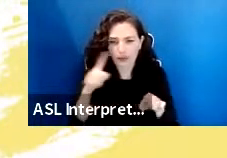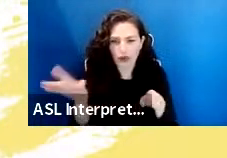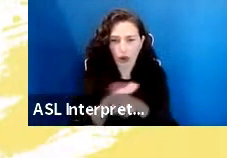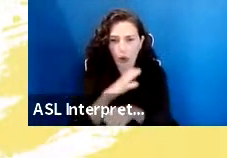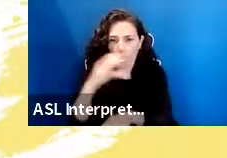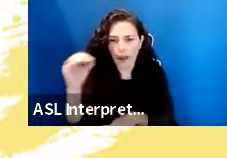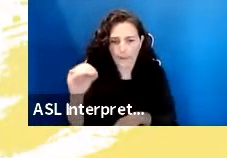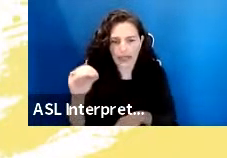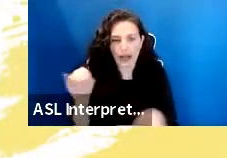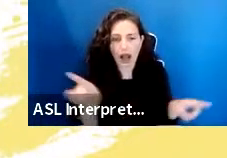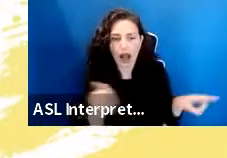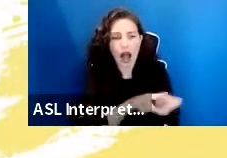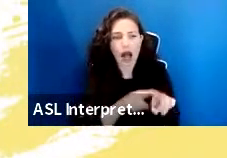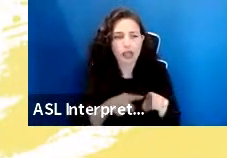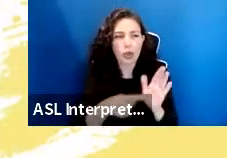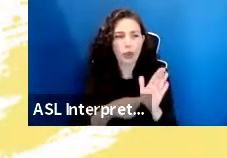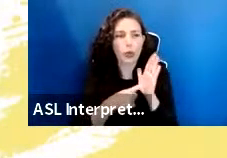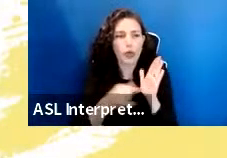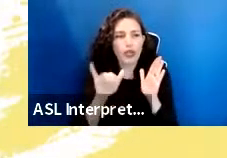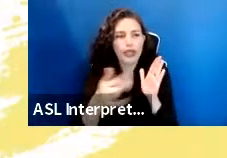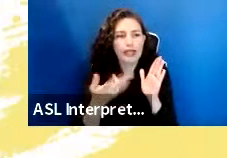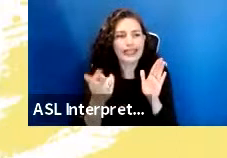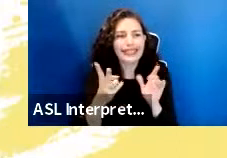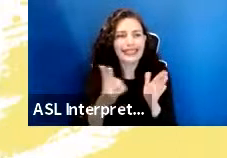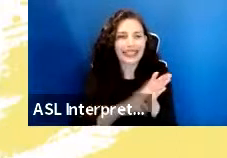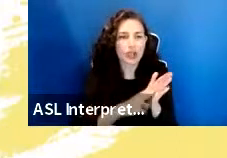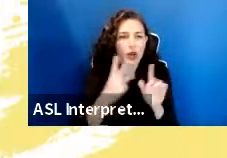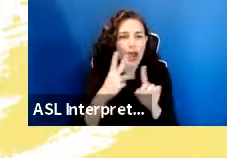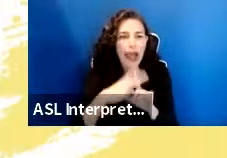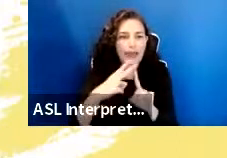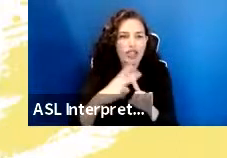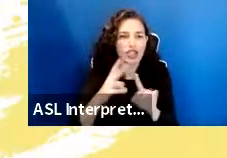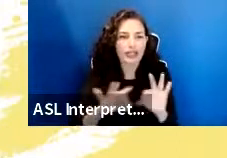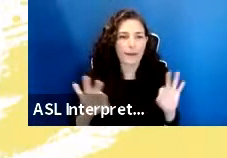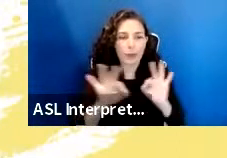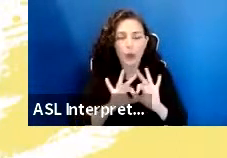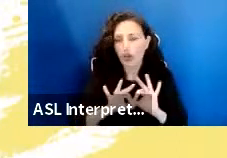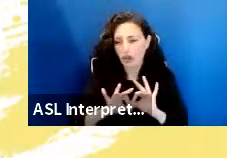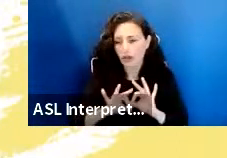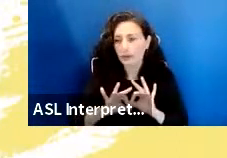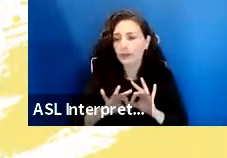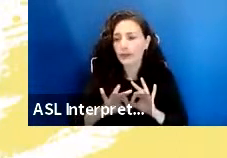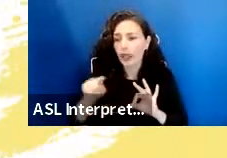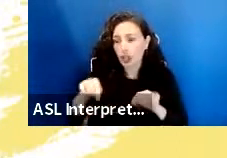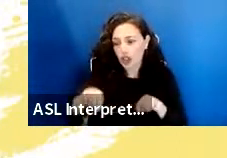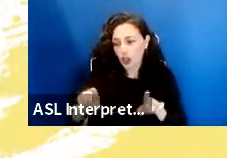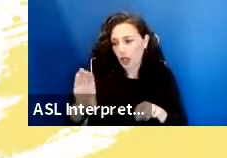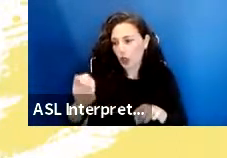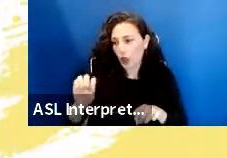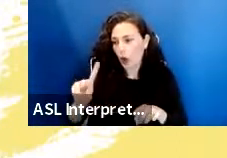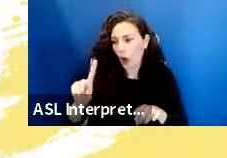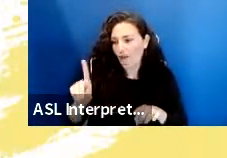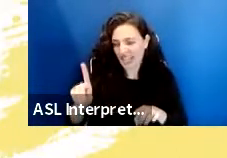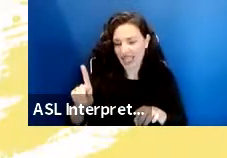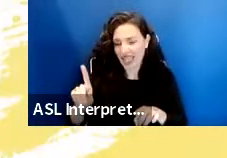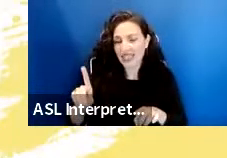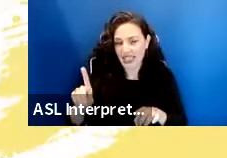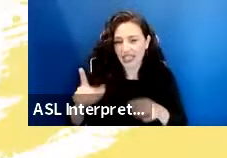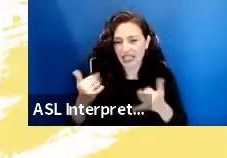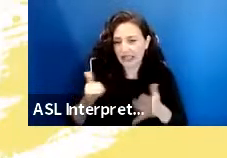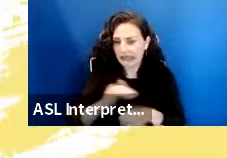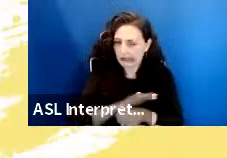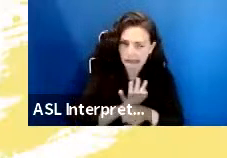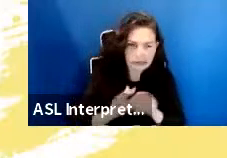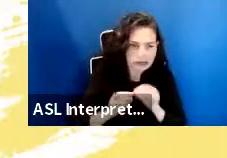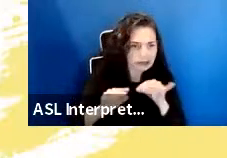in the signatory application is something really important, especially in this COVID era that we are,